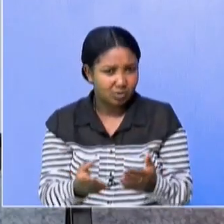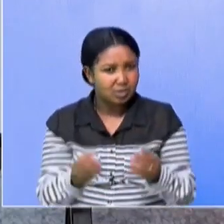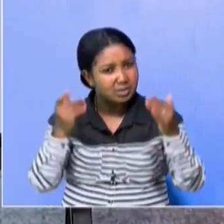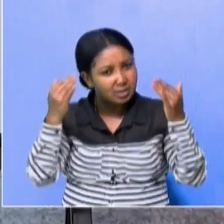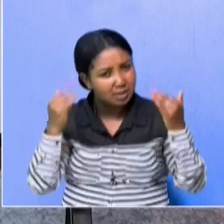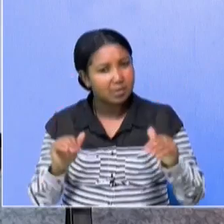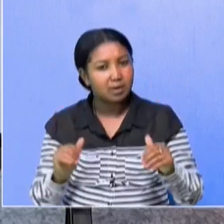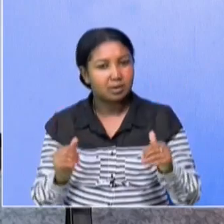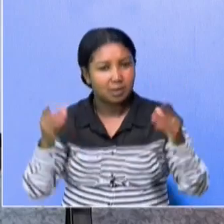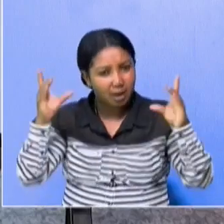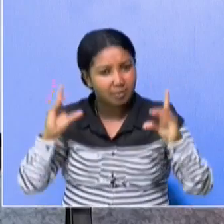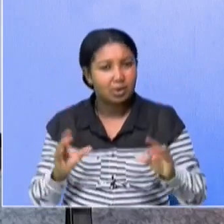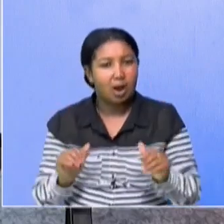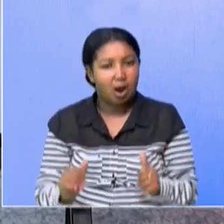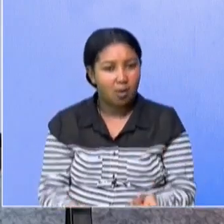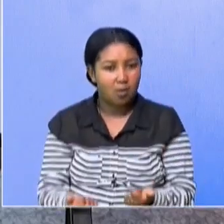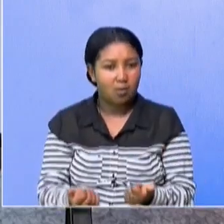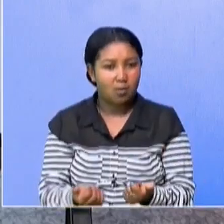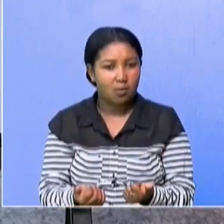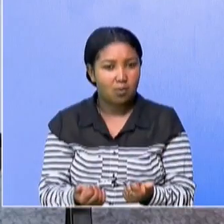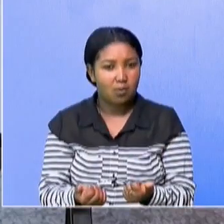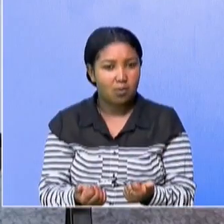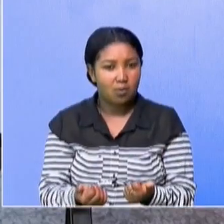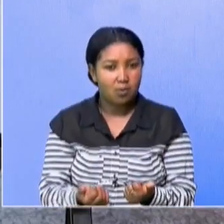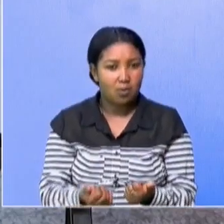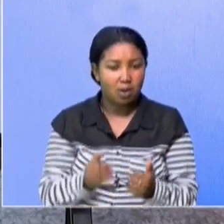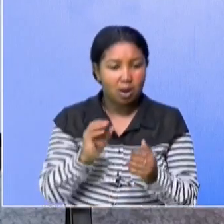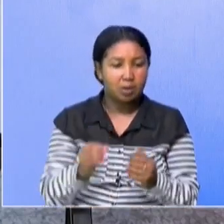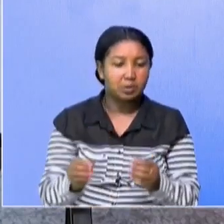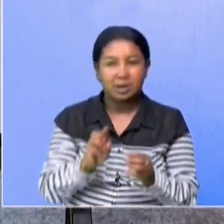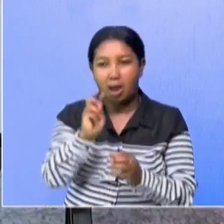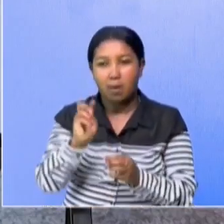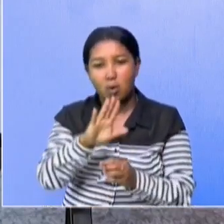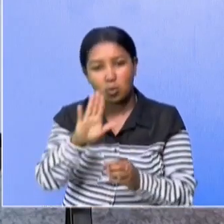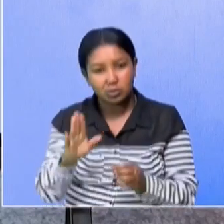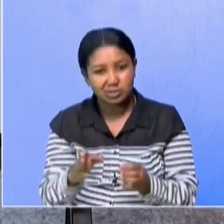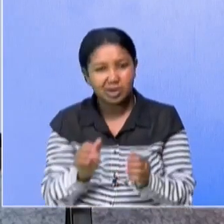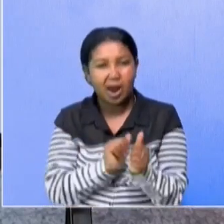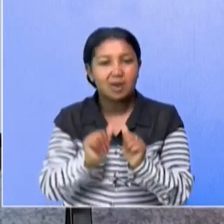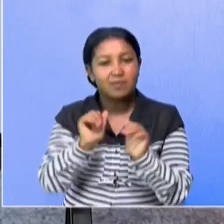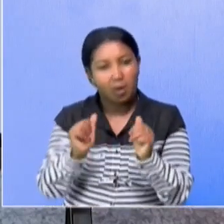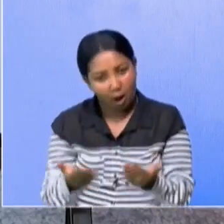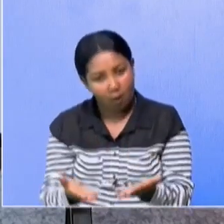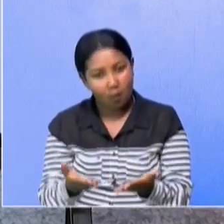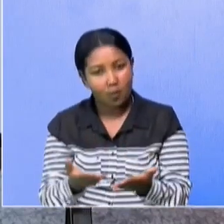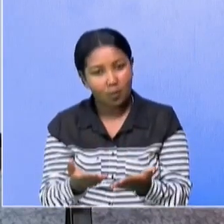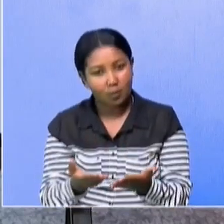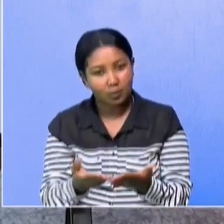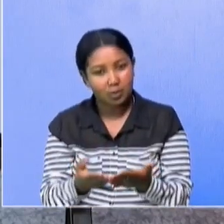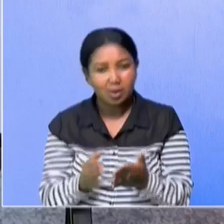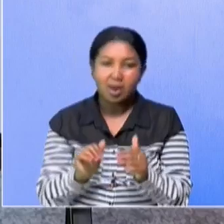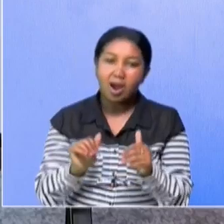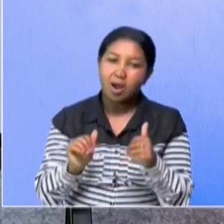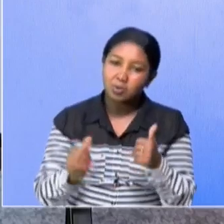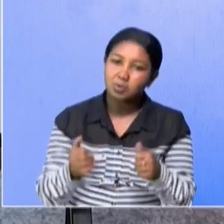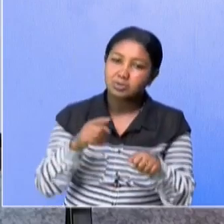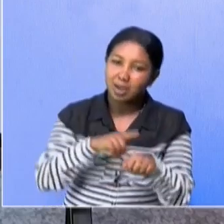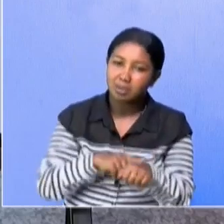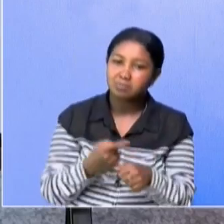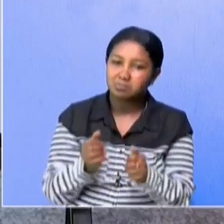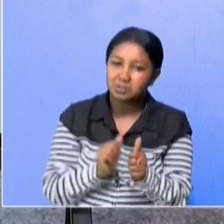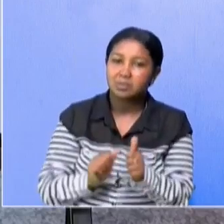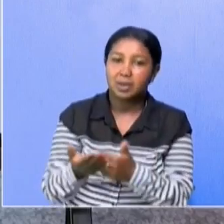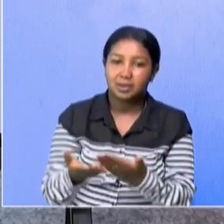summertime last time? How do you spend your weekends? Yeah. How do you spend your time somewhere